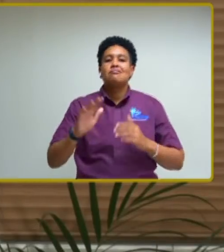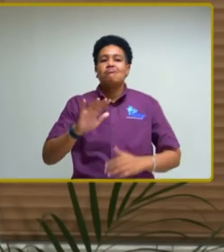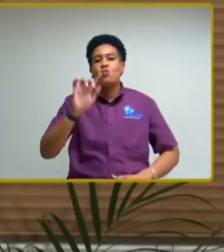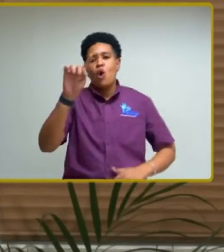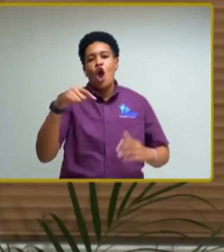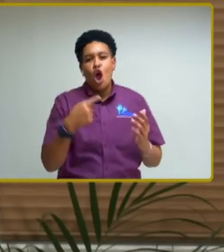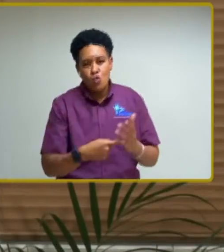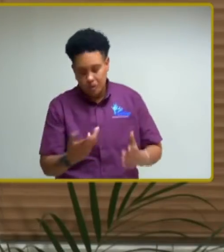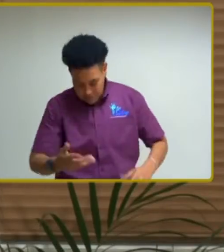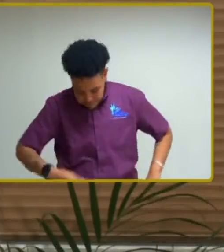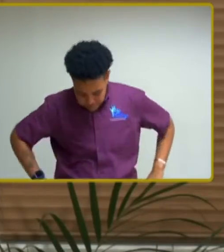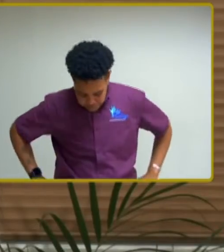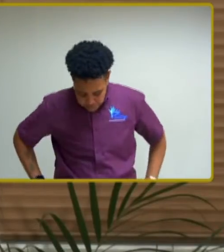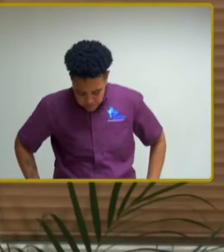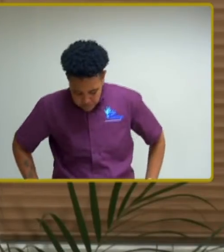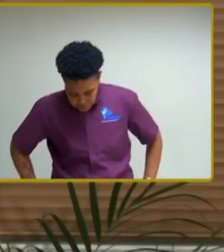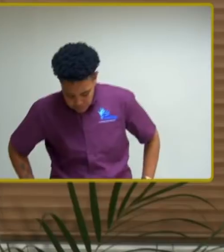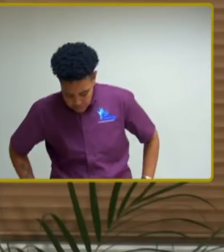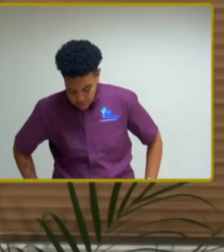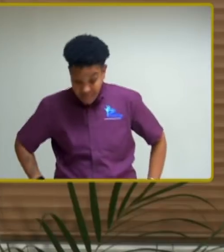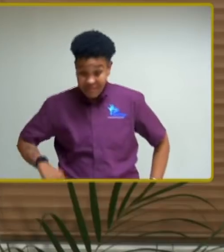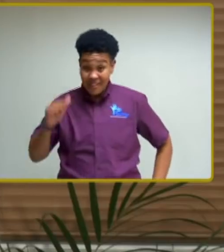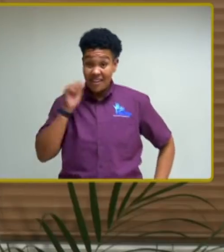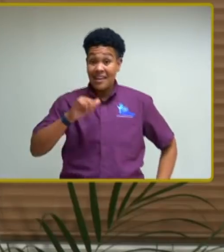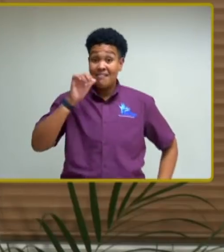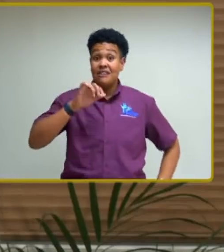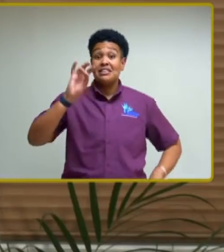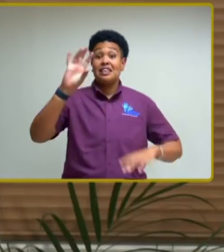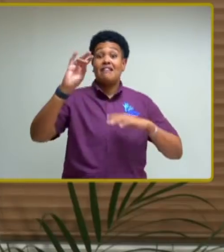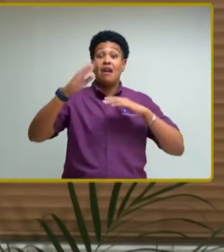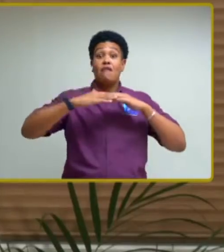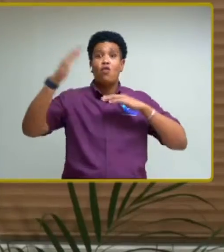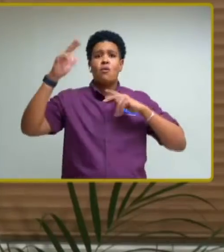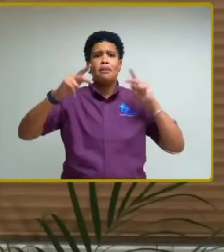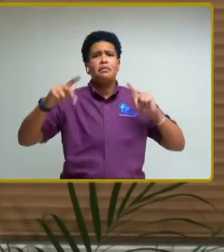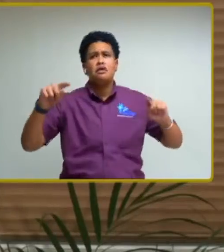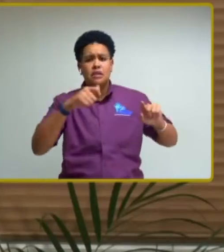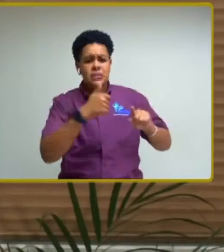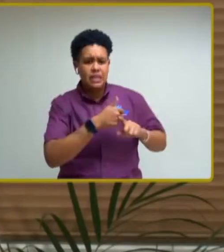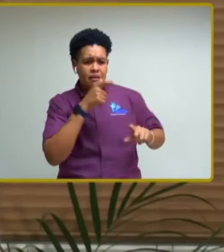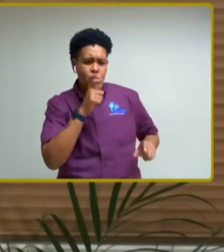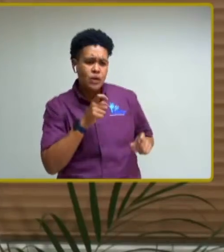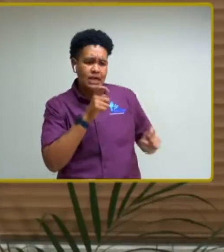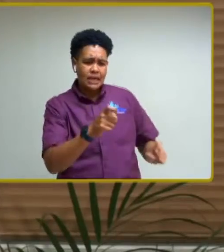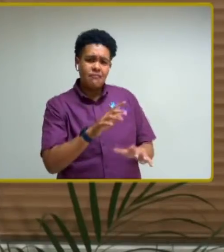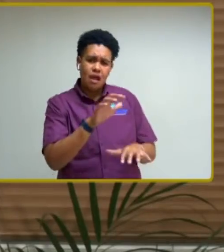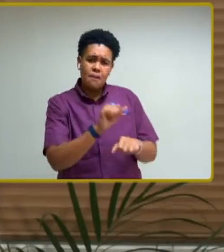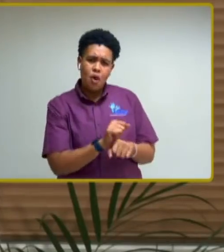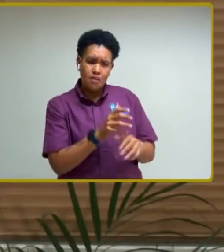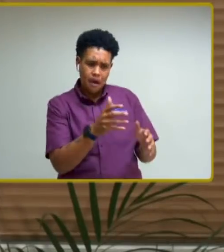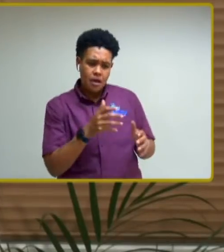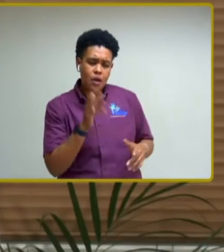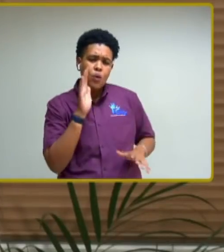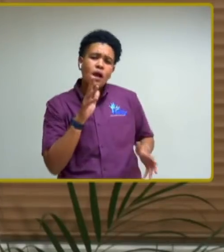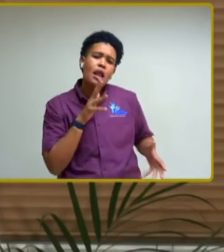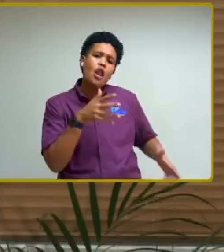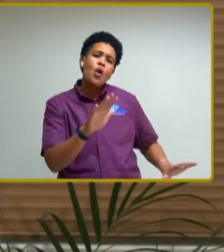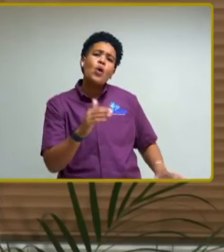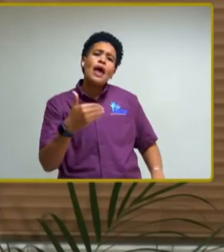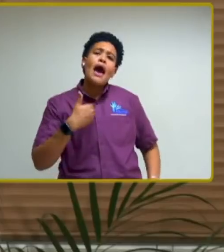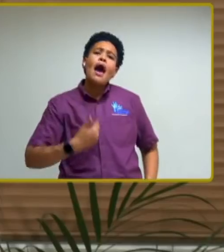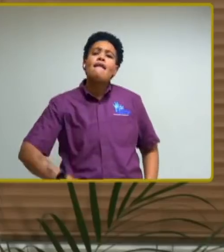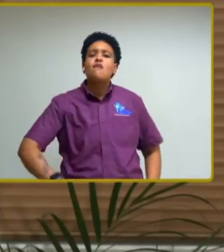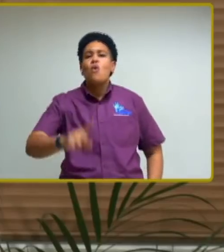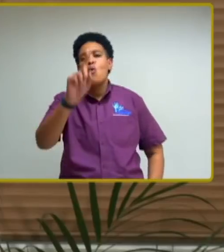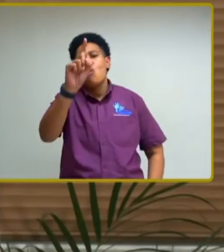hour. Each 75-year and older person who have been given an appointment will be allowed to have